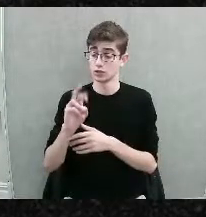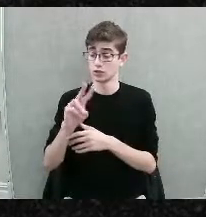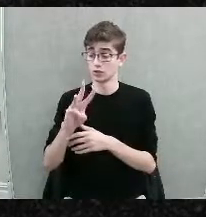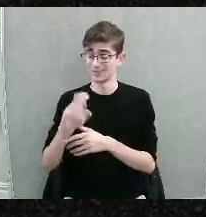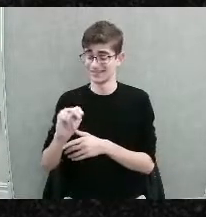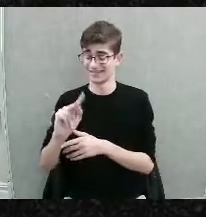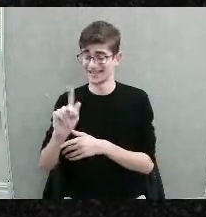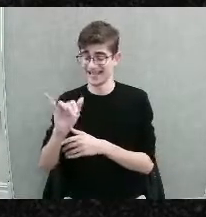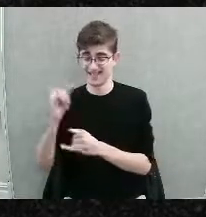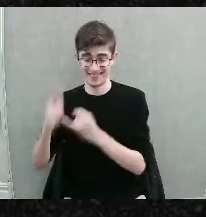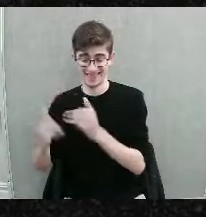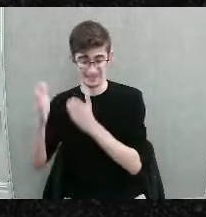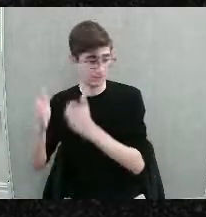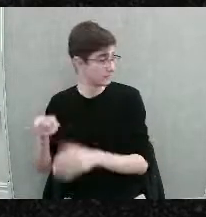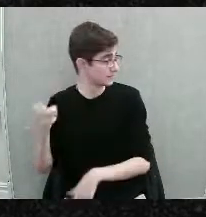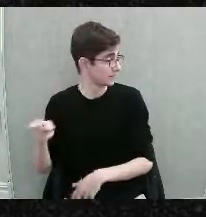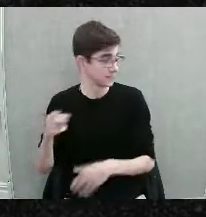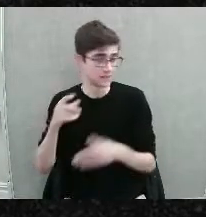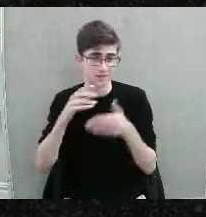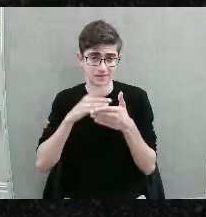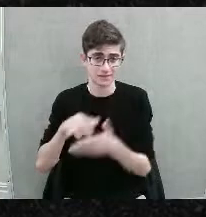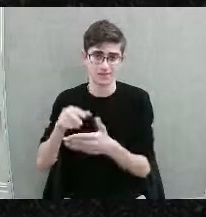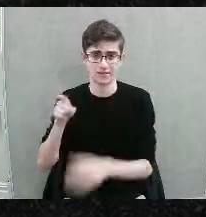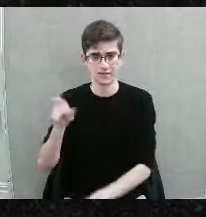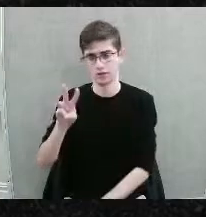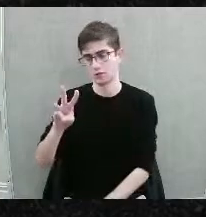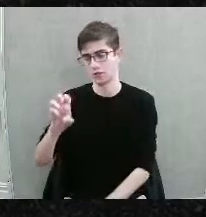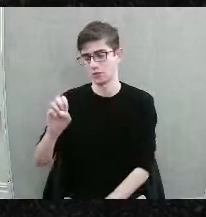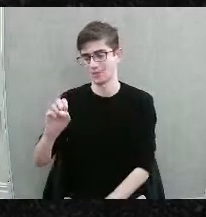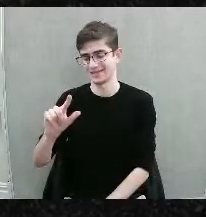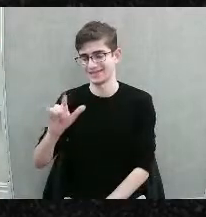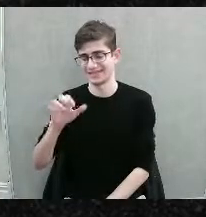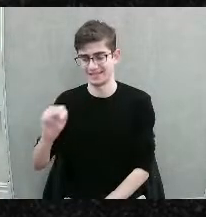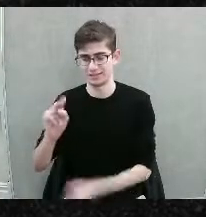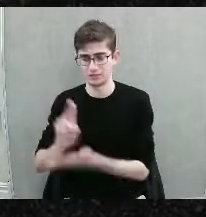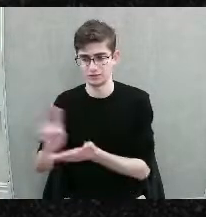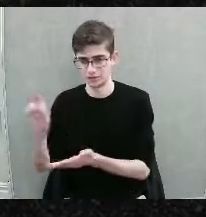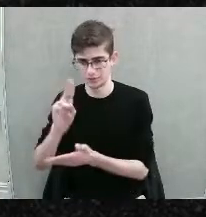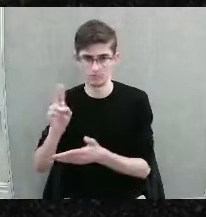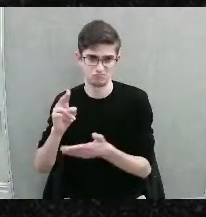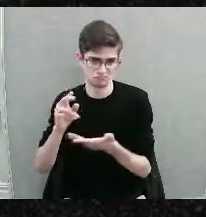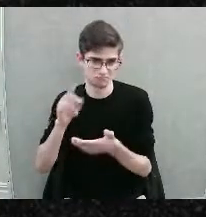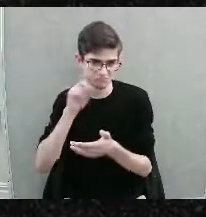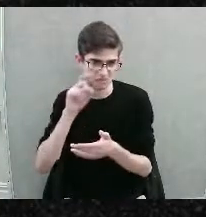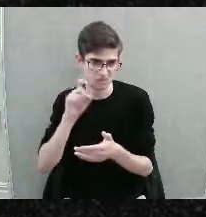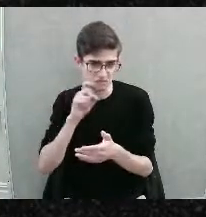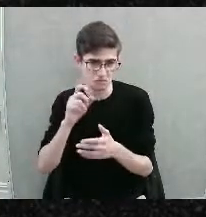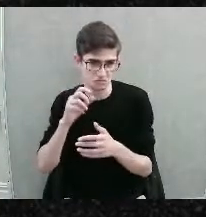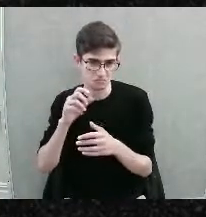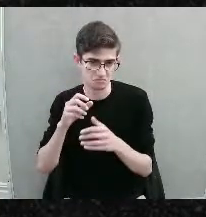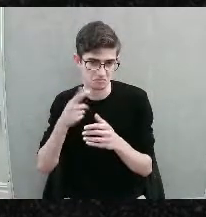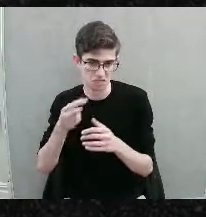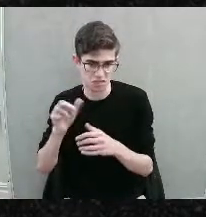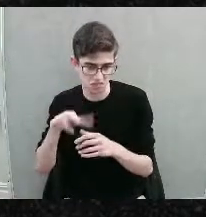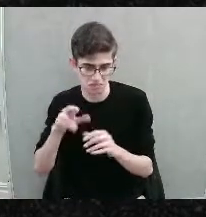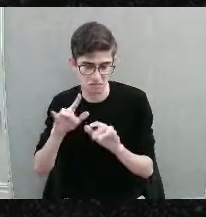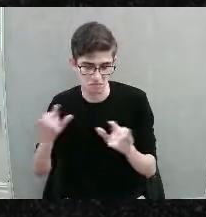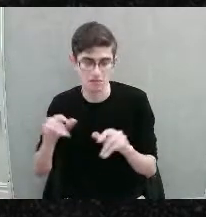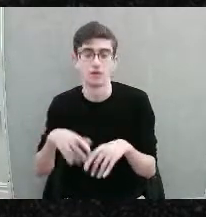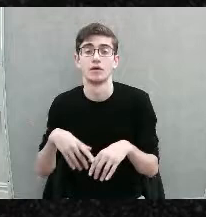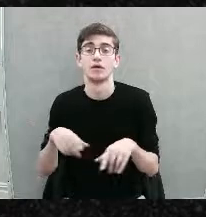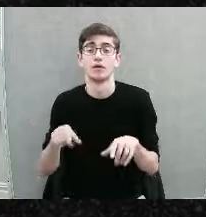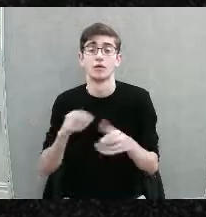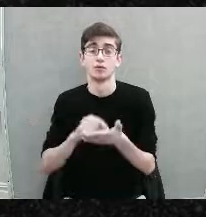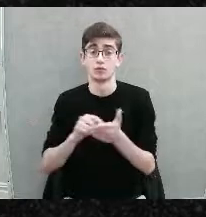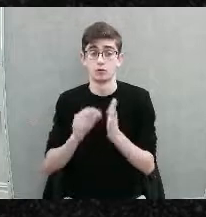of Feminist, Gender, and Sexuality Studies at Wesleyan University and the author of Enforcing Freedom, Drug Courts, Therapeutic